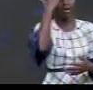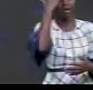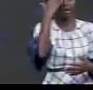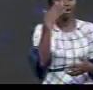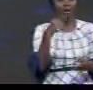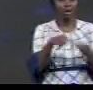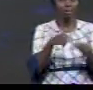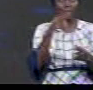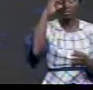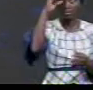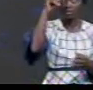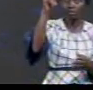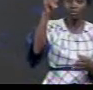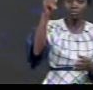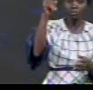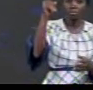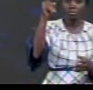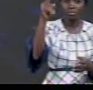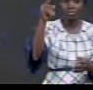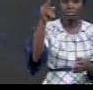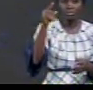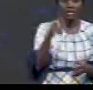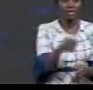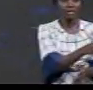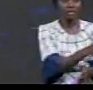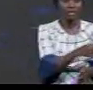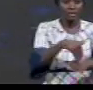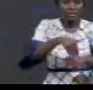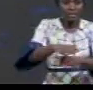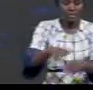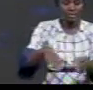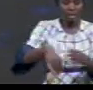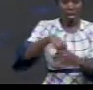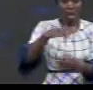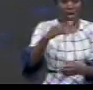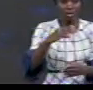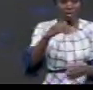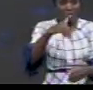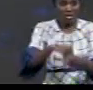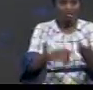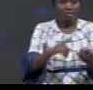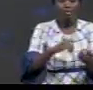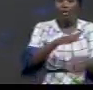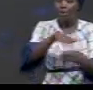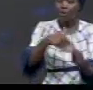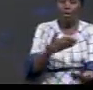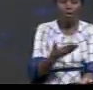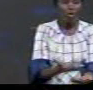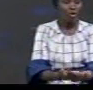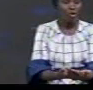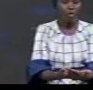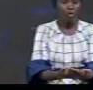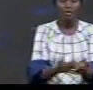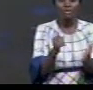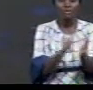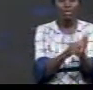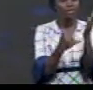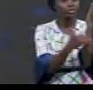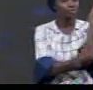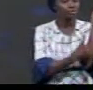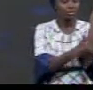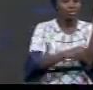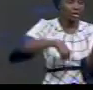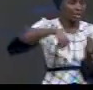him, they sent out into all that country